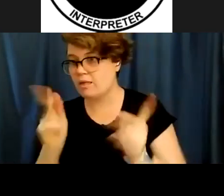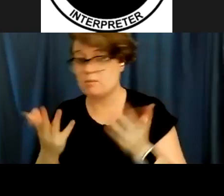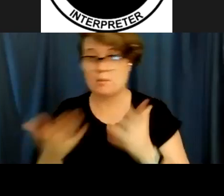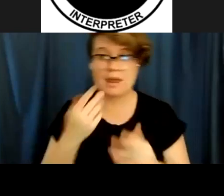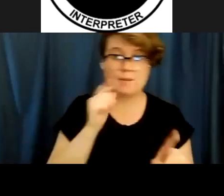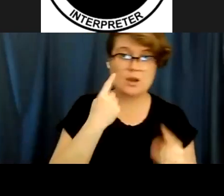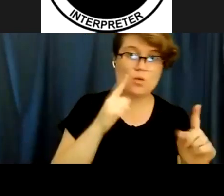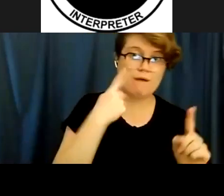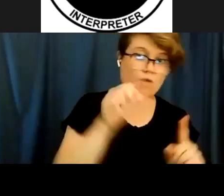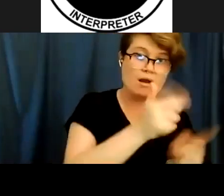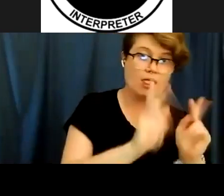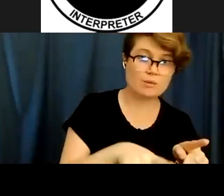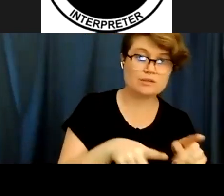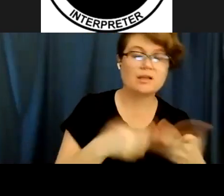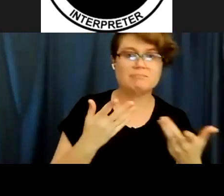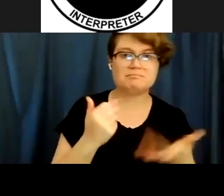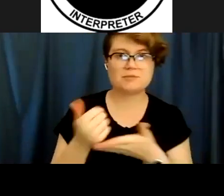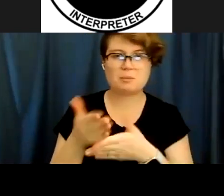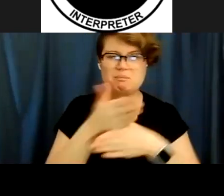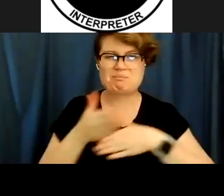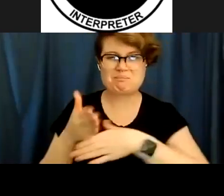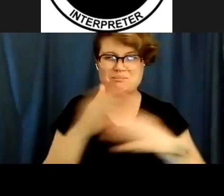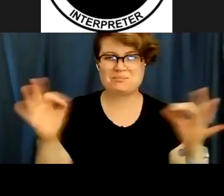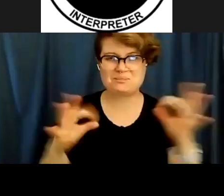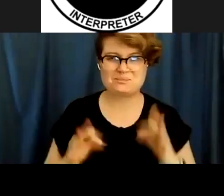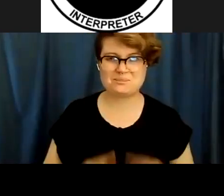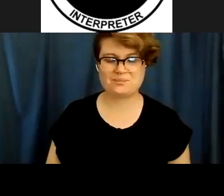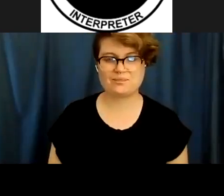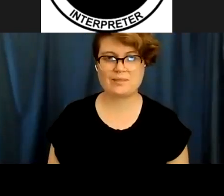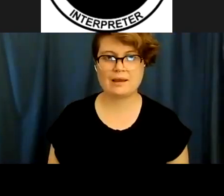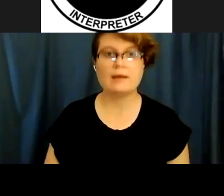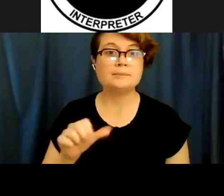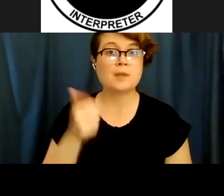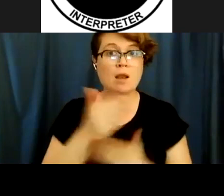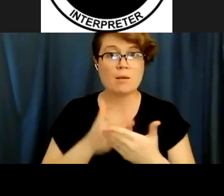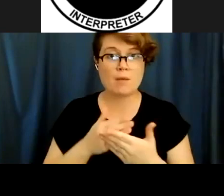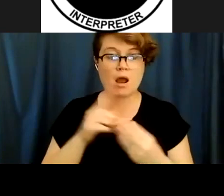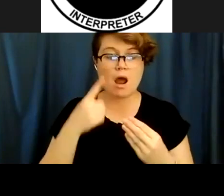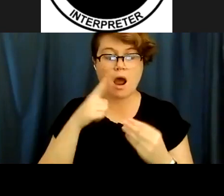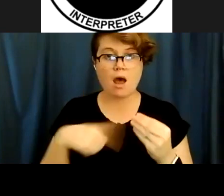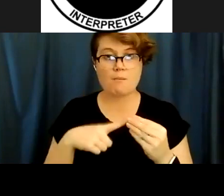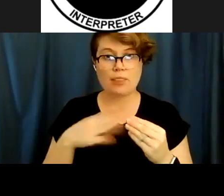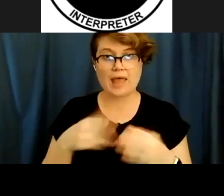for another person. And so another kind of component of navigating those